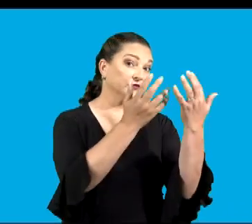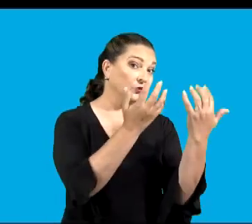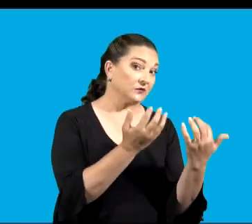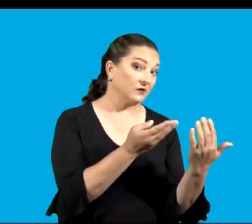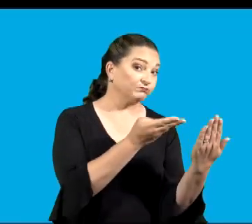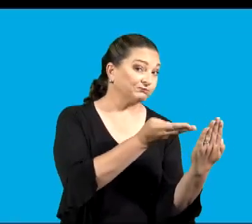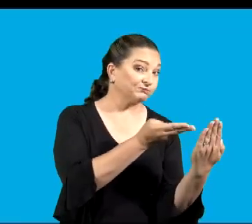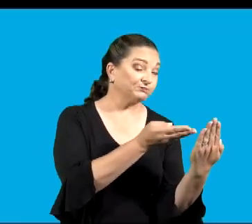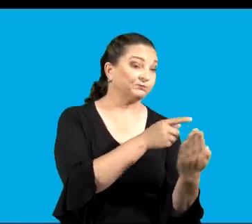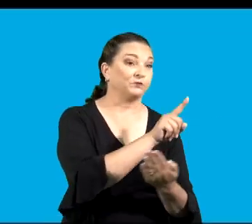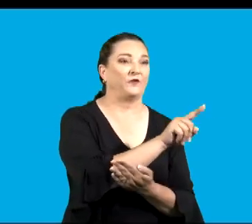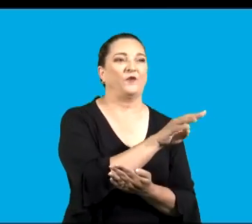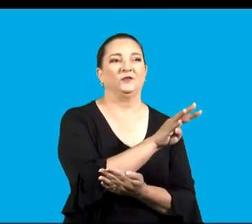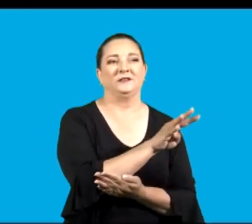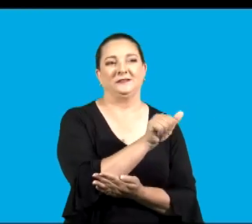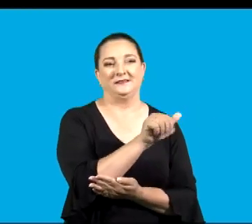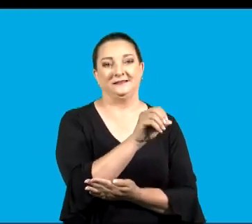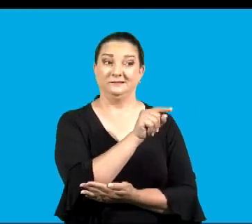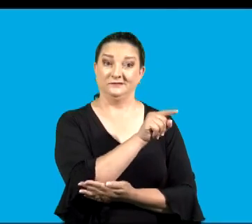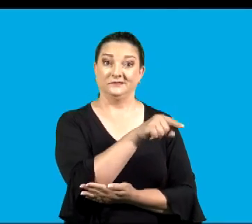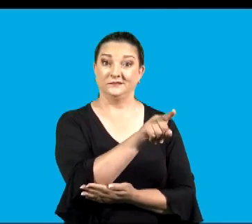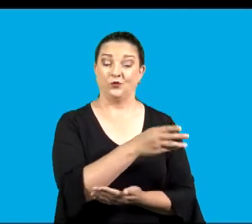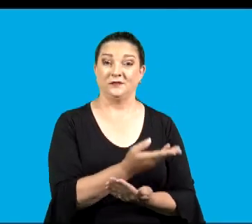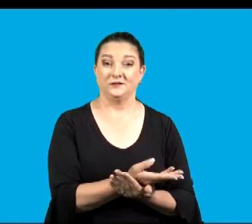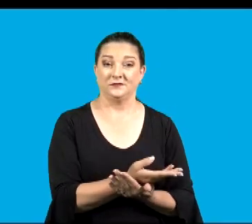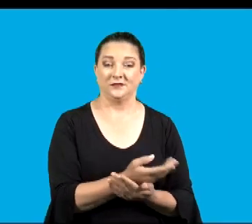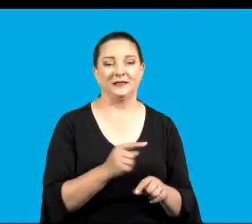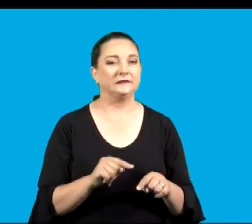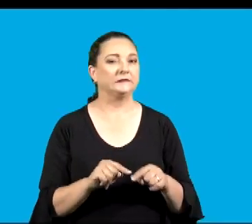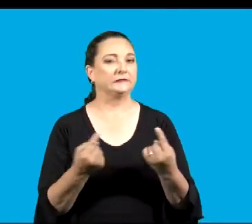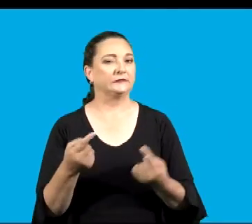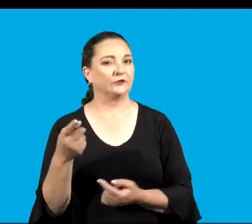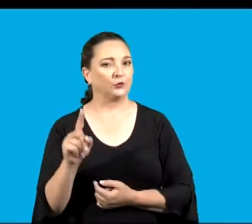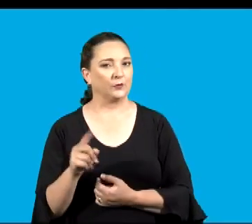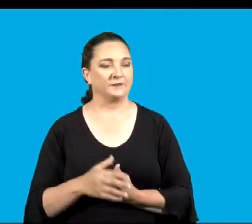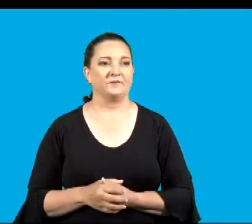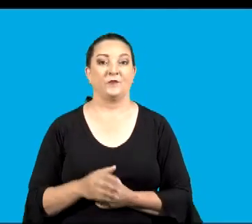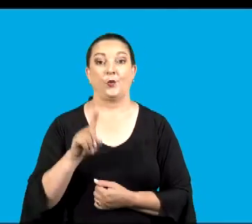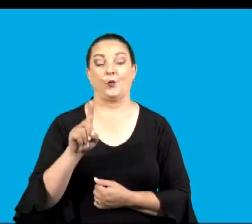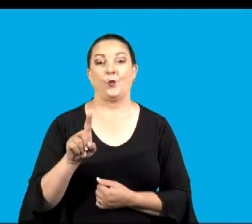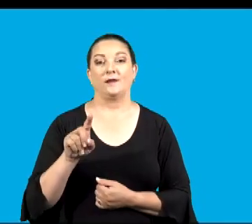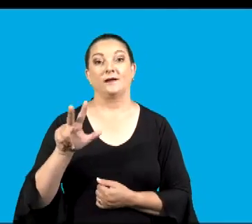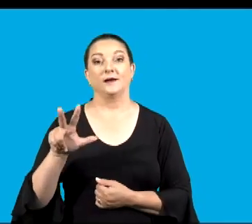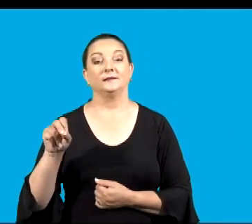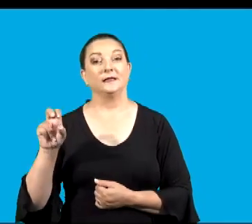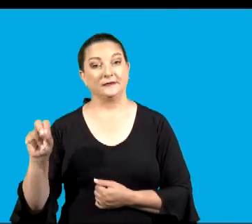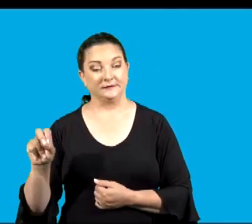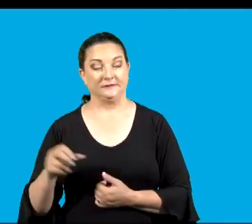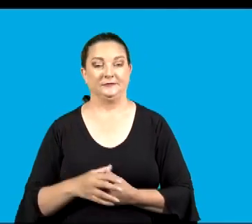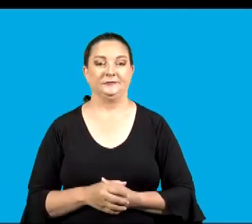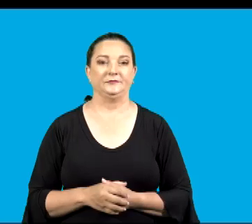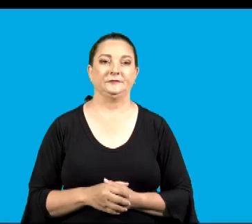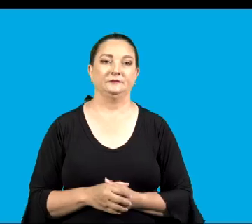which is 14.6, is the correct one. So the difference is 1,800. The difference